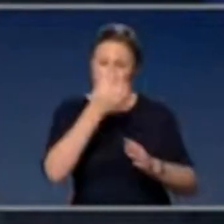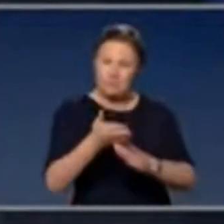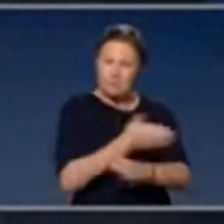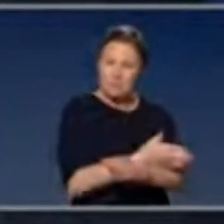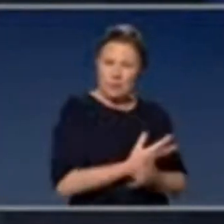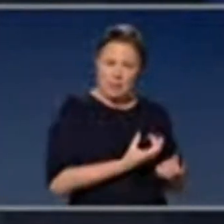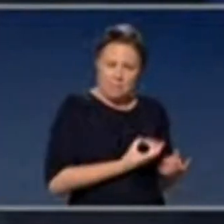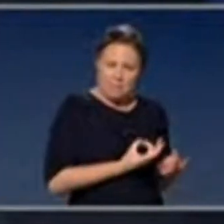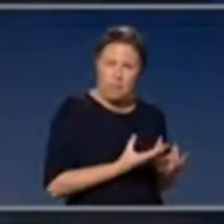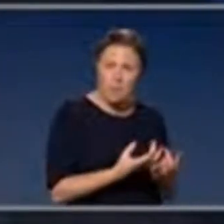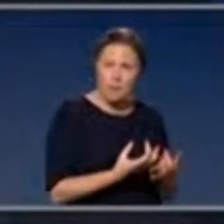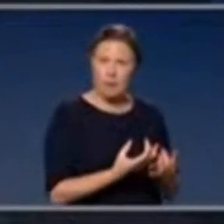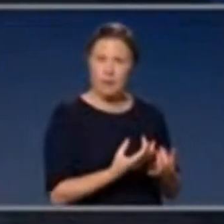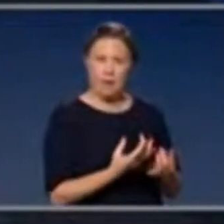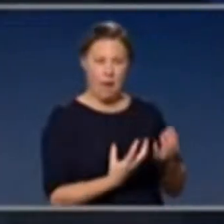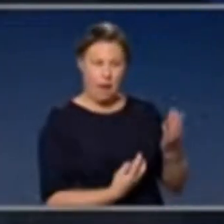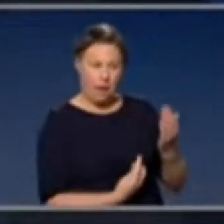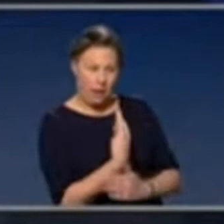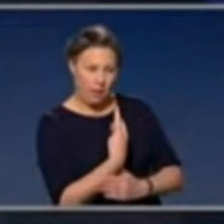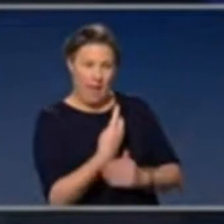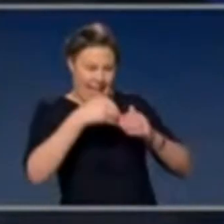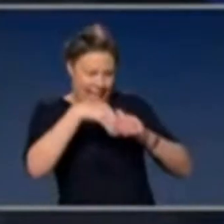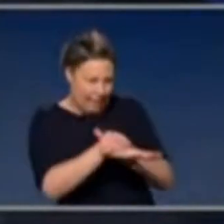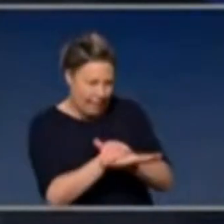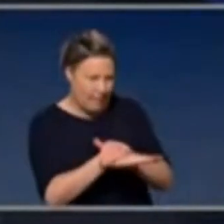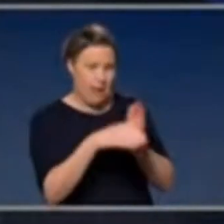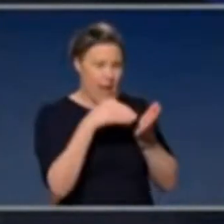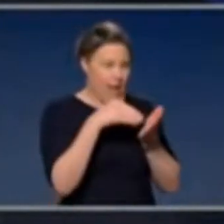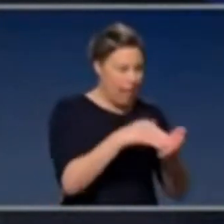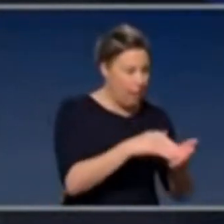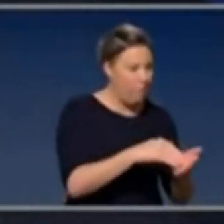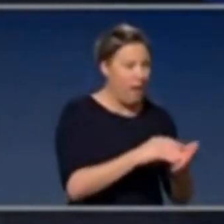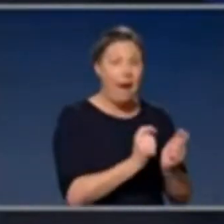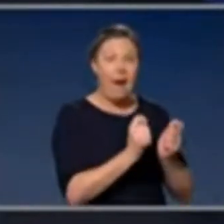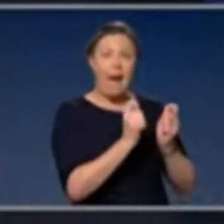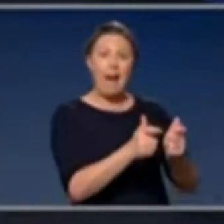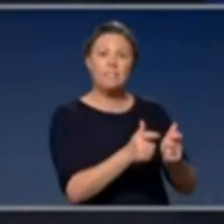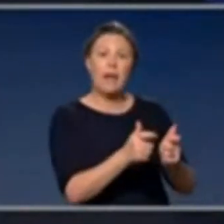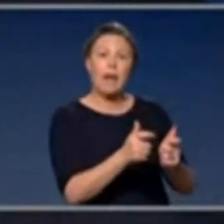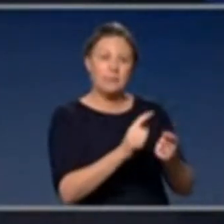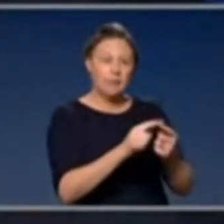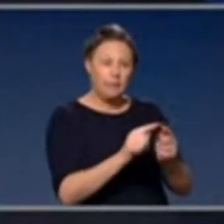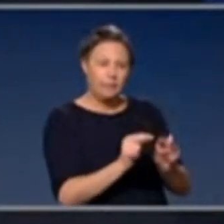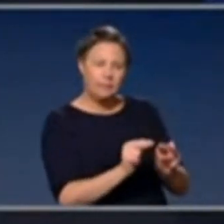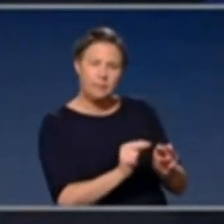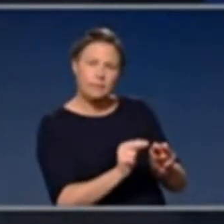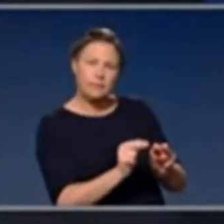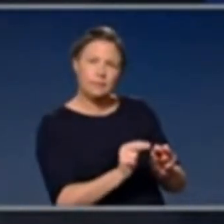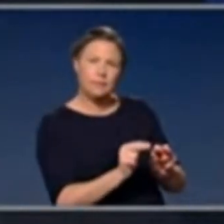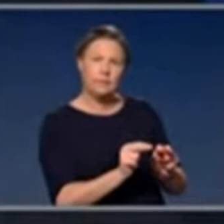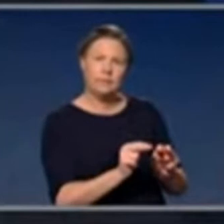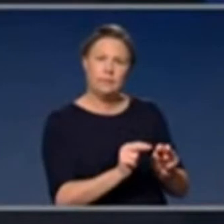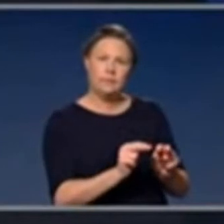recovery. And so whilst they've been dealing with those really difficult situations of the response in the early weeks, they're now moving